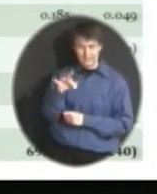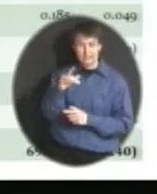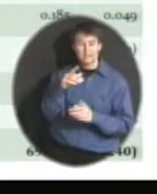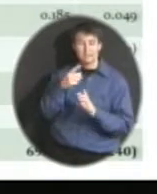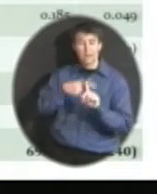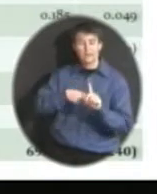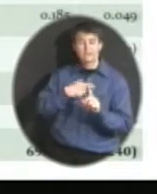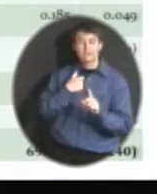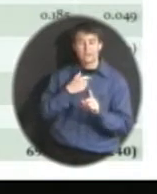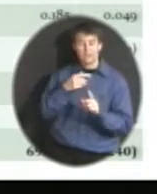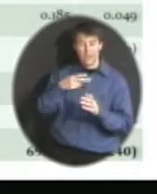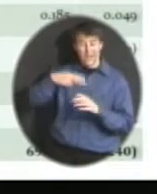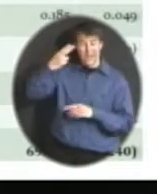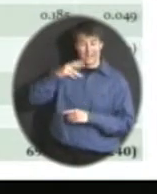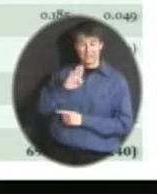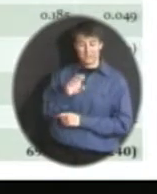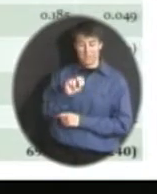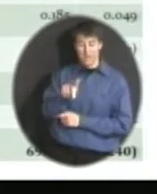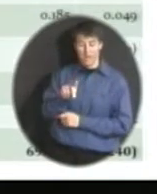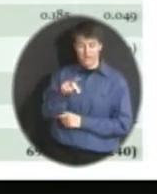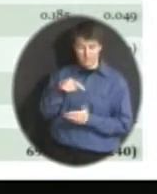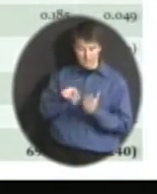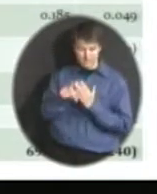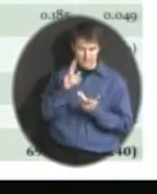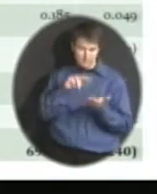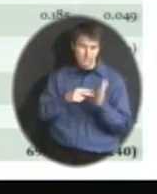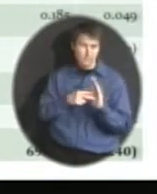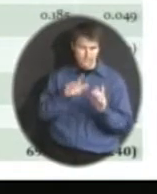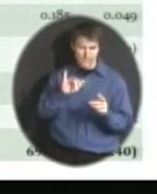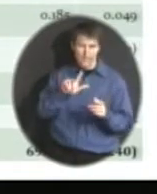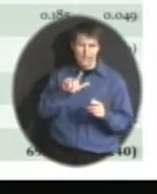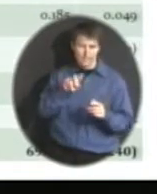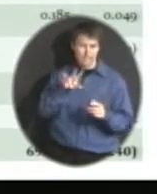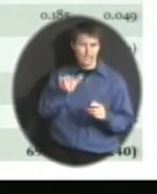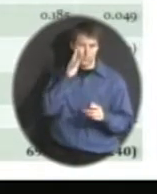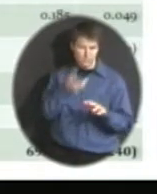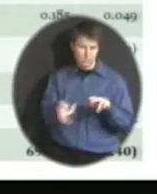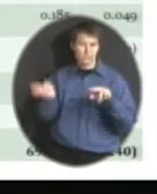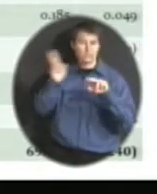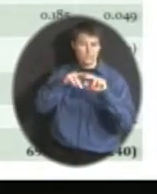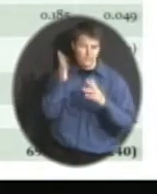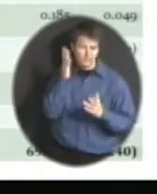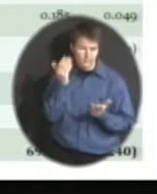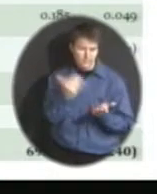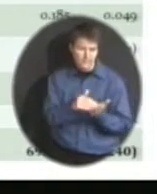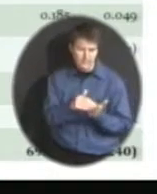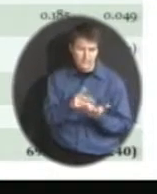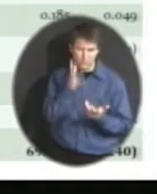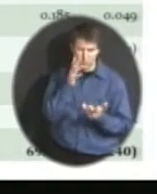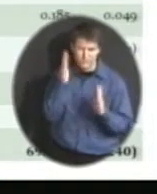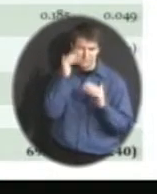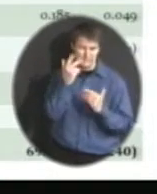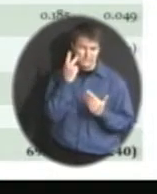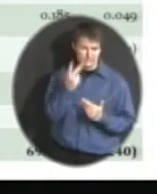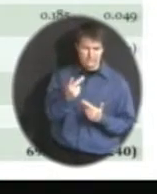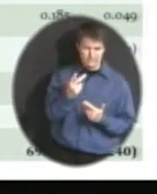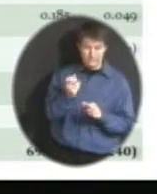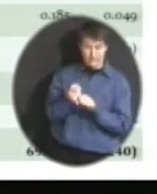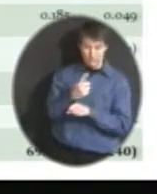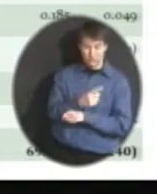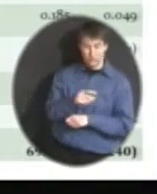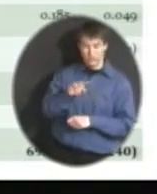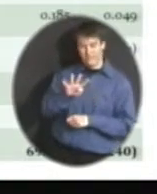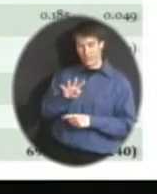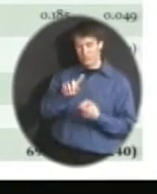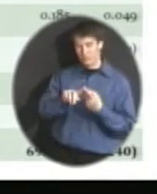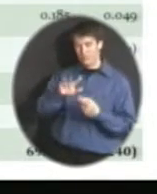bond payments, so it'll drive that levy back up to where it used to be. So we would expect to see more of a 4 or 5 mil increase next year in that